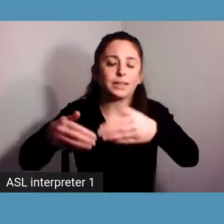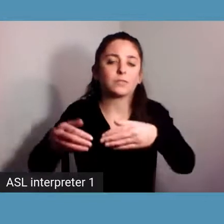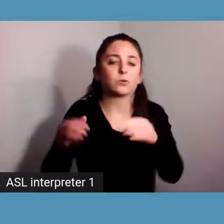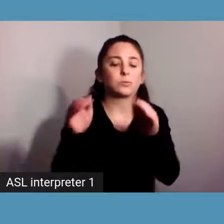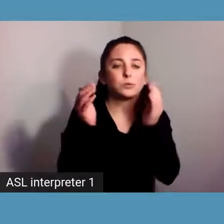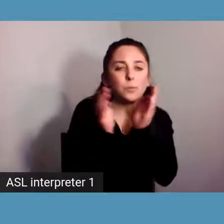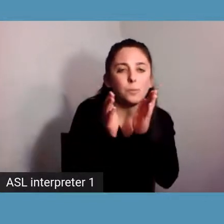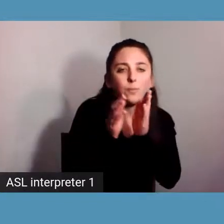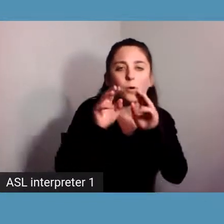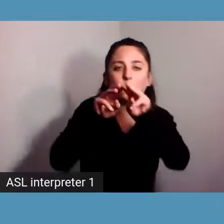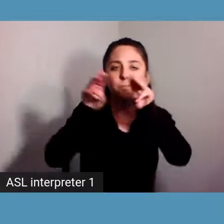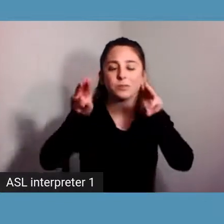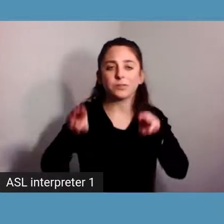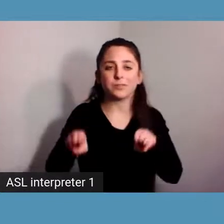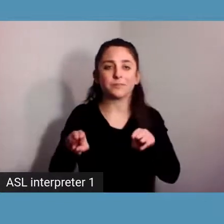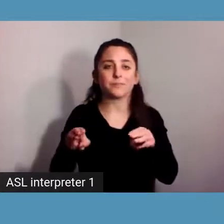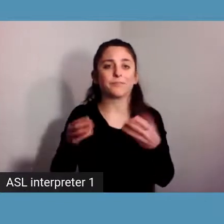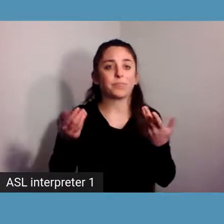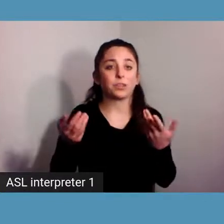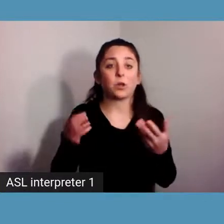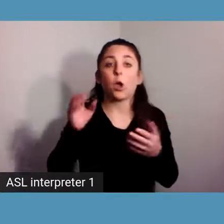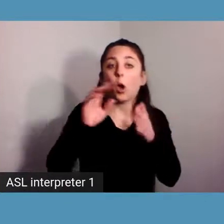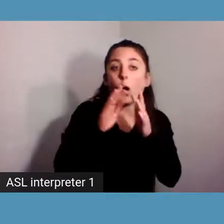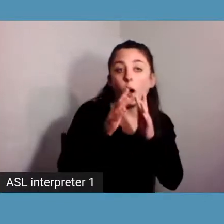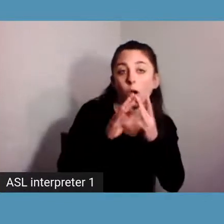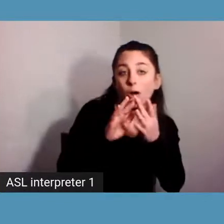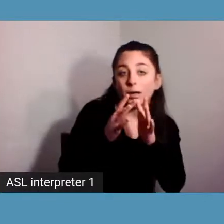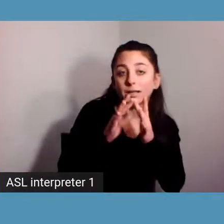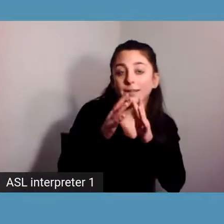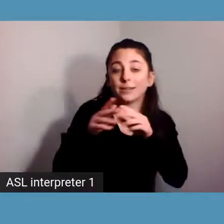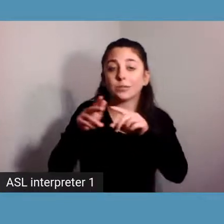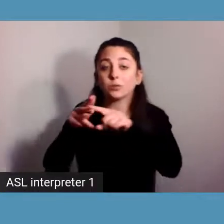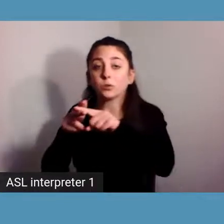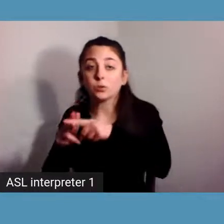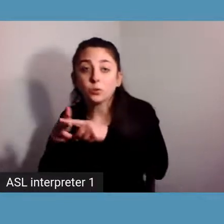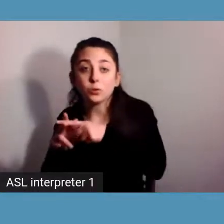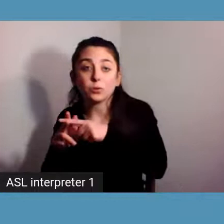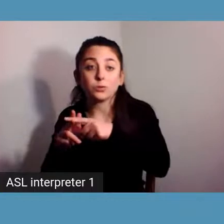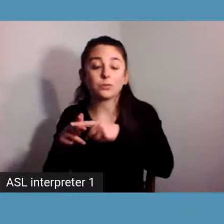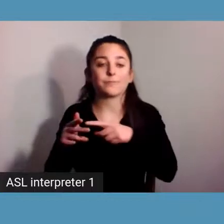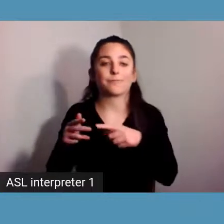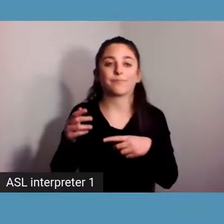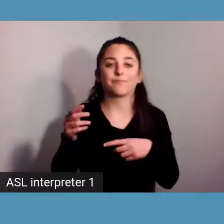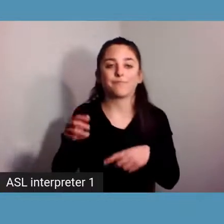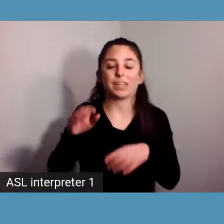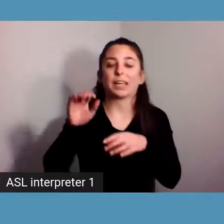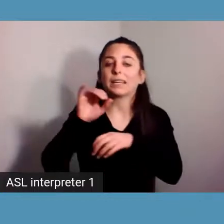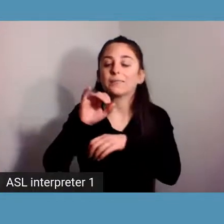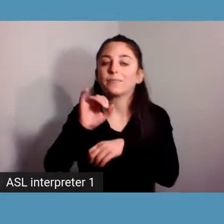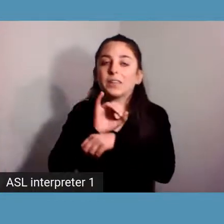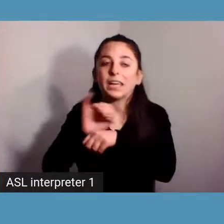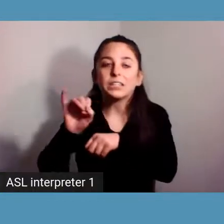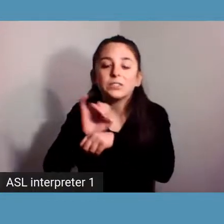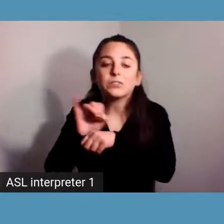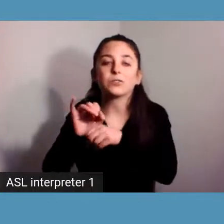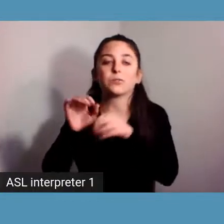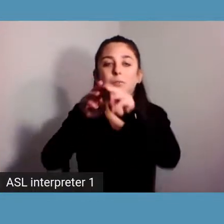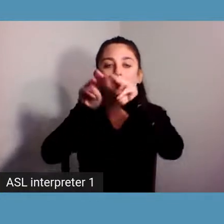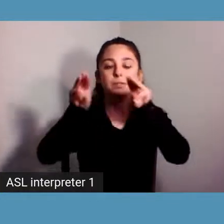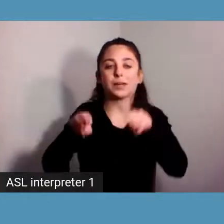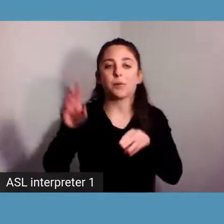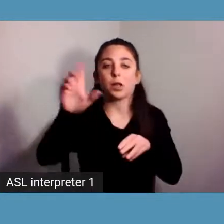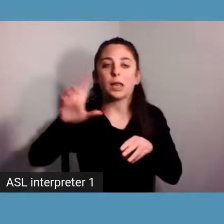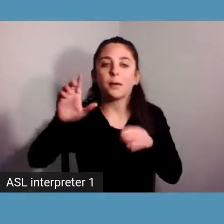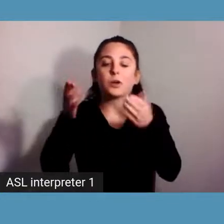museums. This series of online webinars and toolkits is made possible by funding from the Institute of Museum and Library Services.